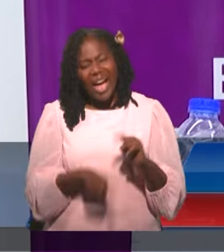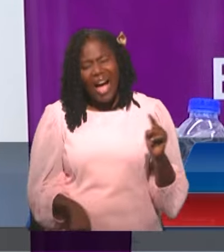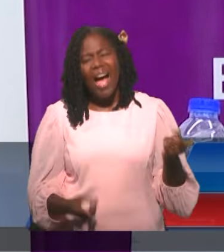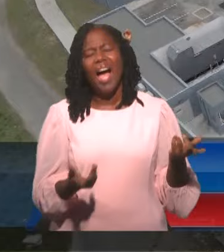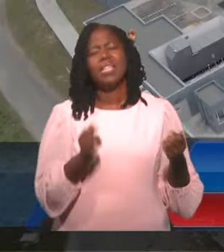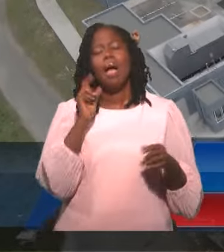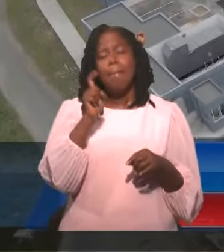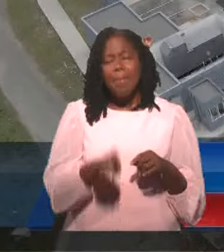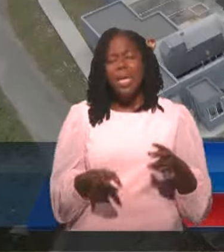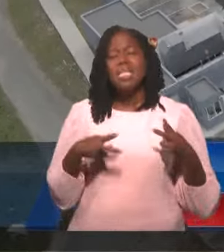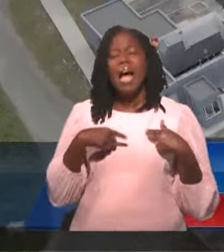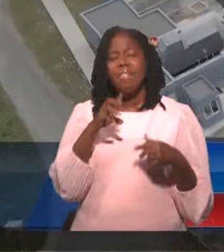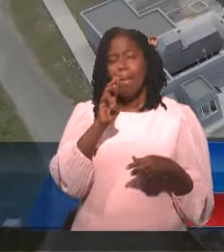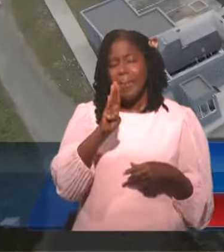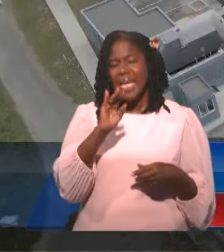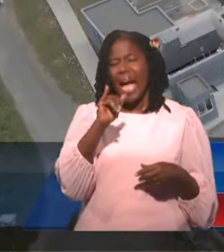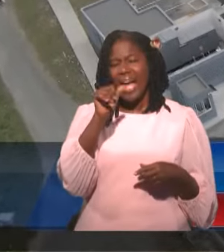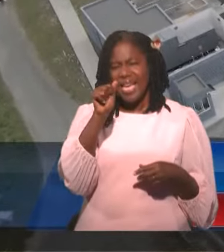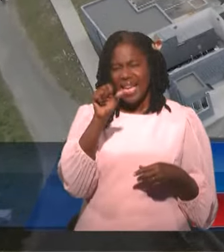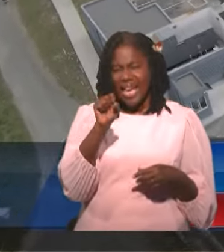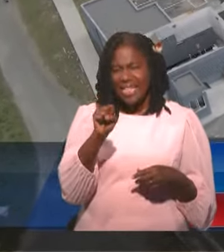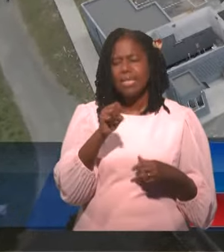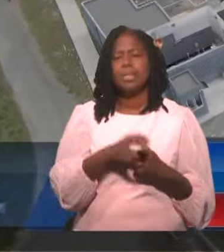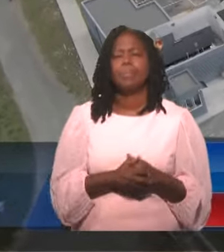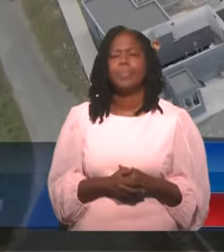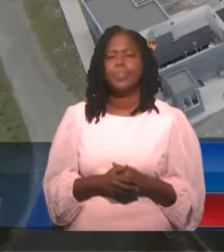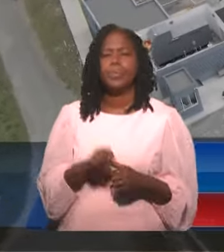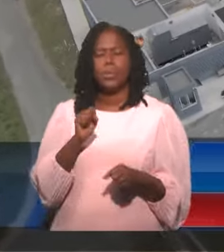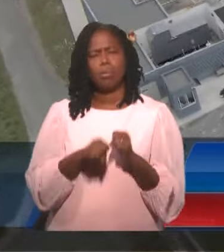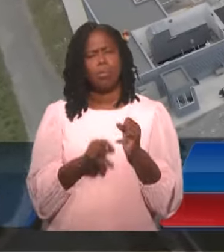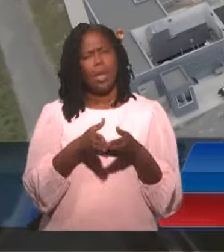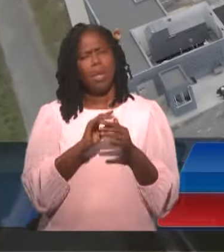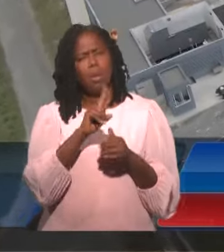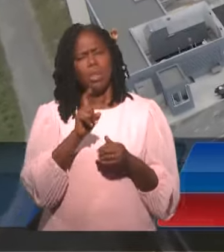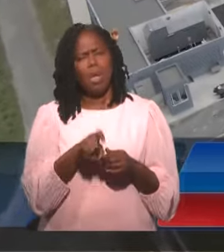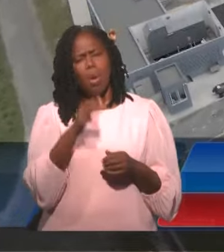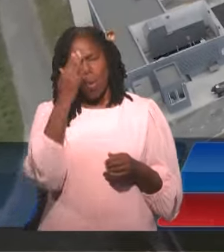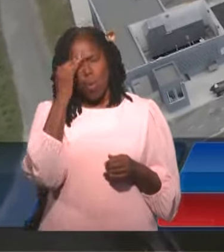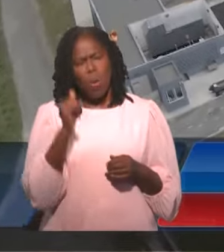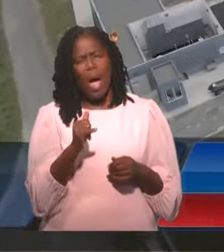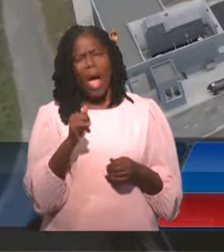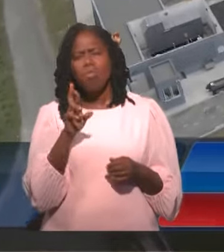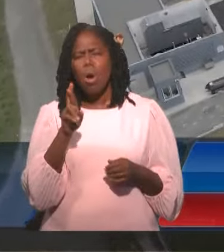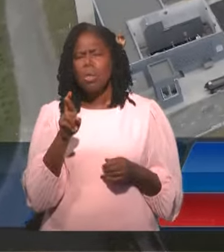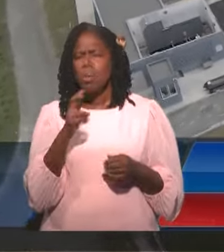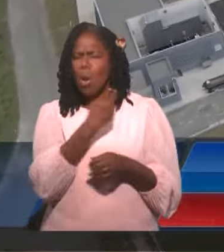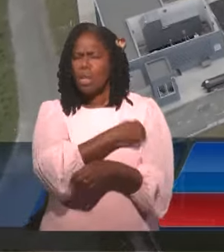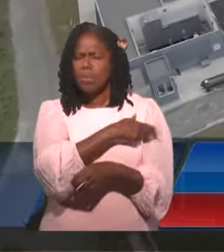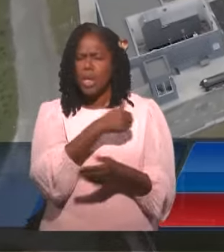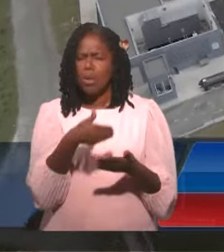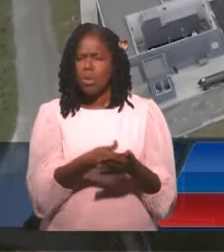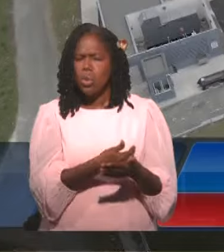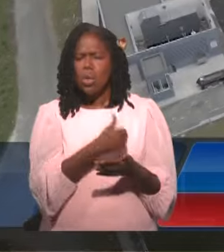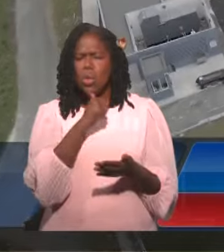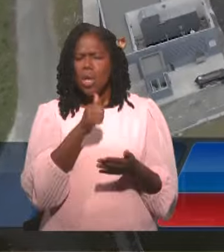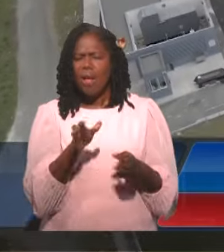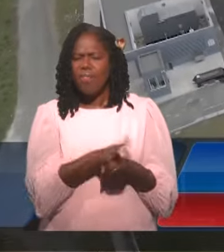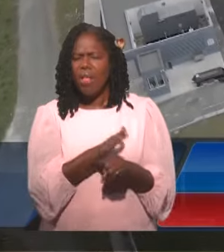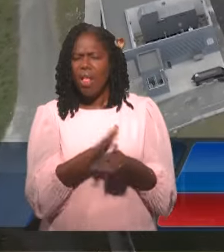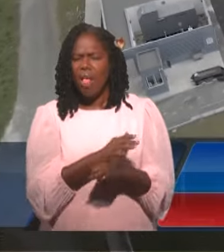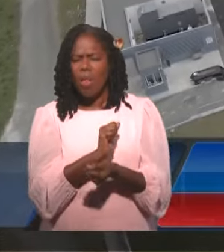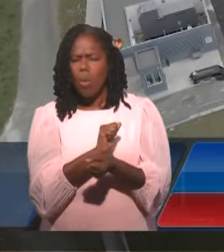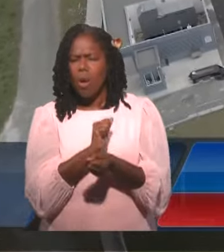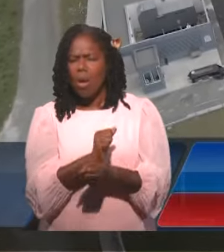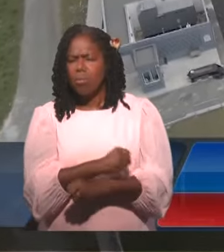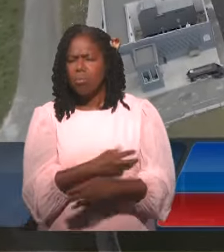magnitude. The IDA's leader questioned why the Roxborough Hospital has not yet been fully operationalized. She commented on the Secretary for